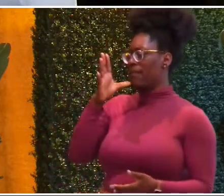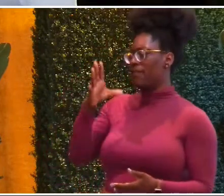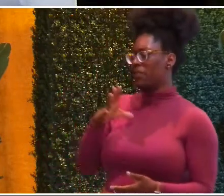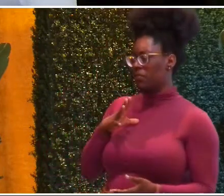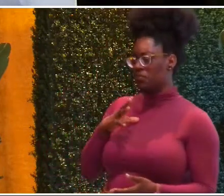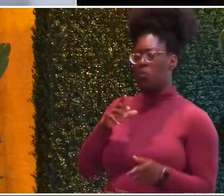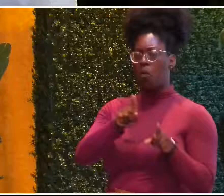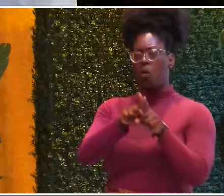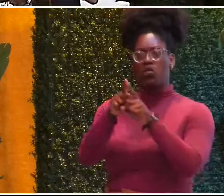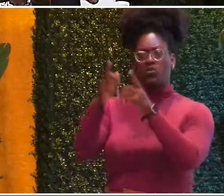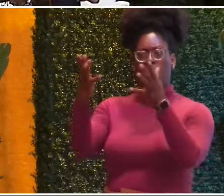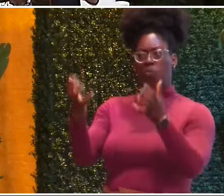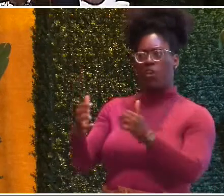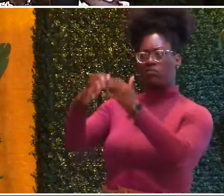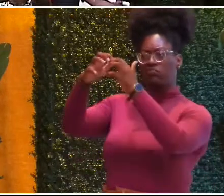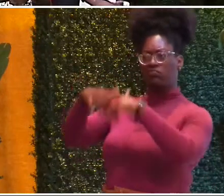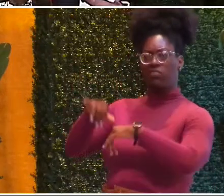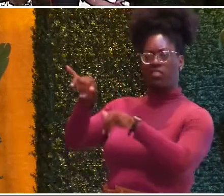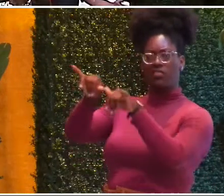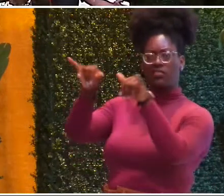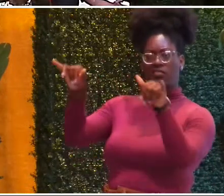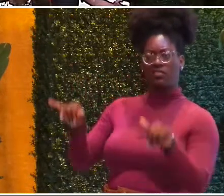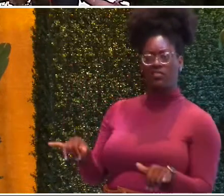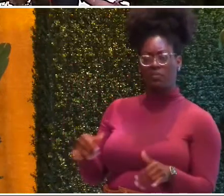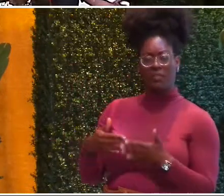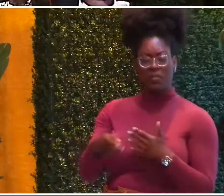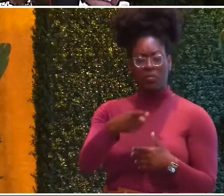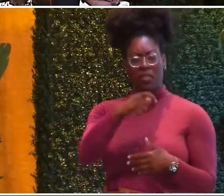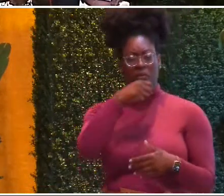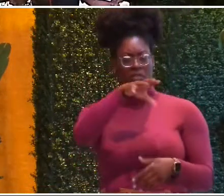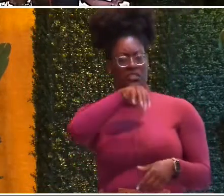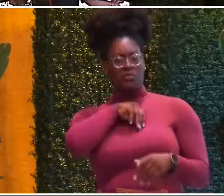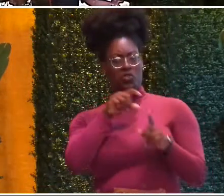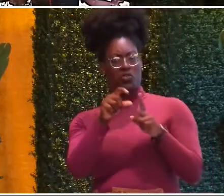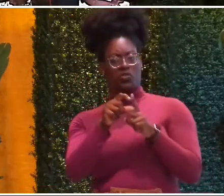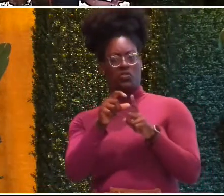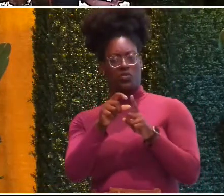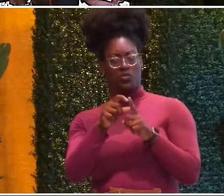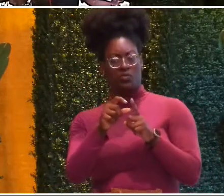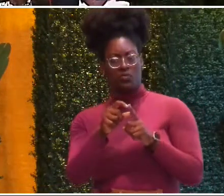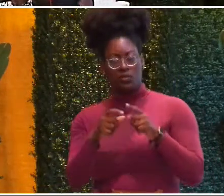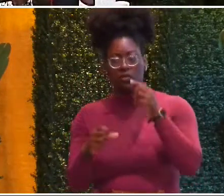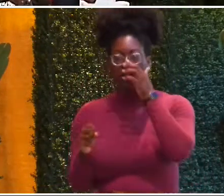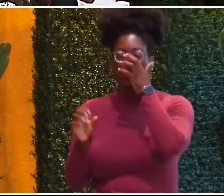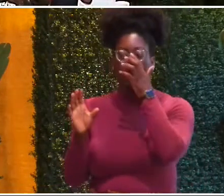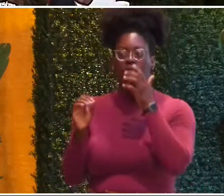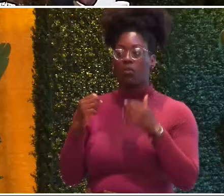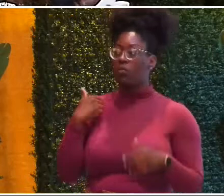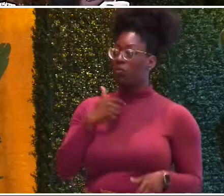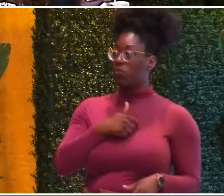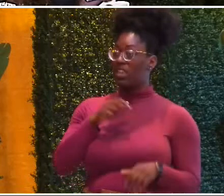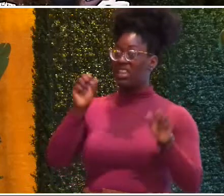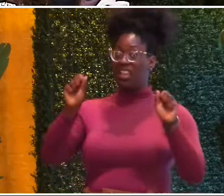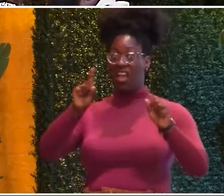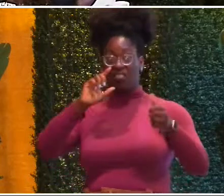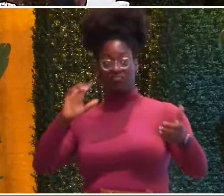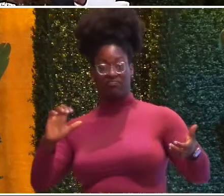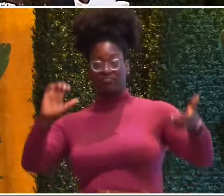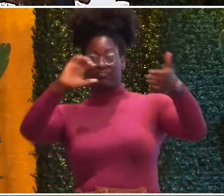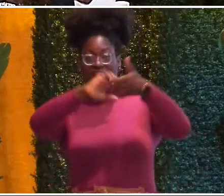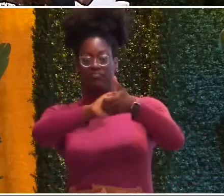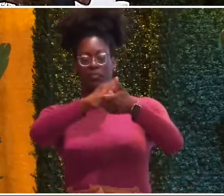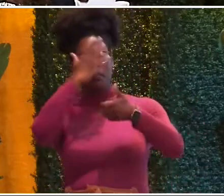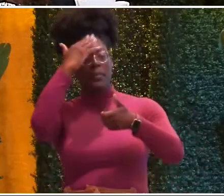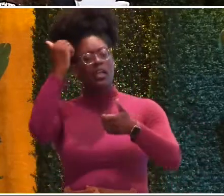against or for organized abandonment? No, they're not, right? So we can actually work together because we have